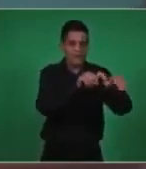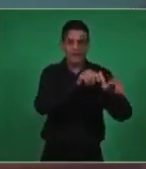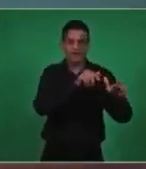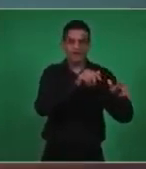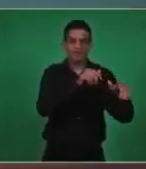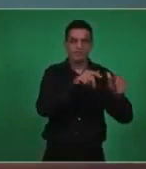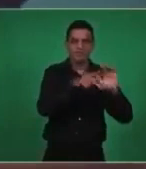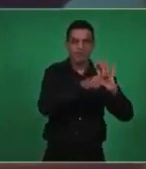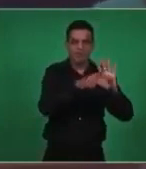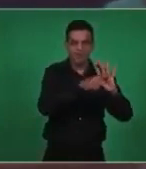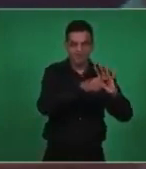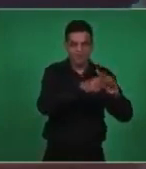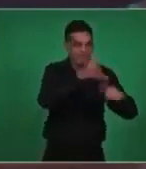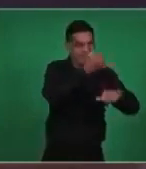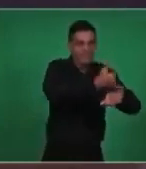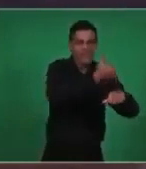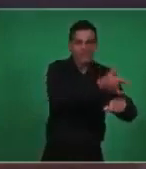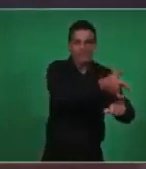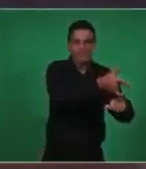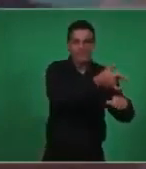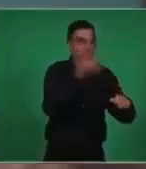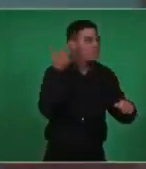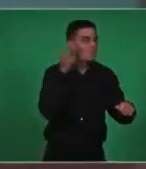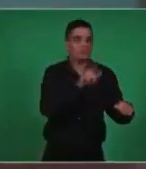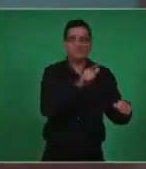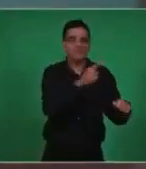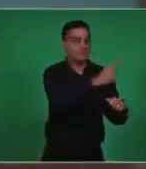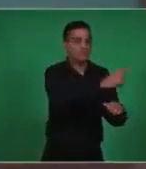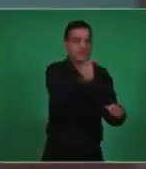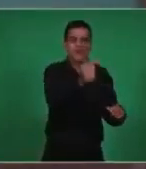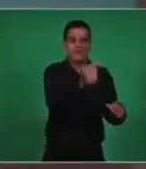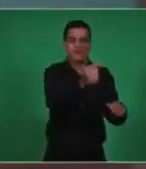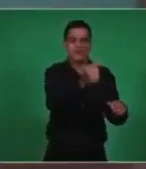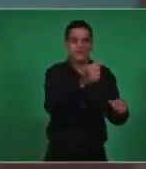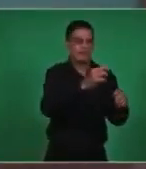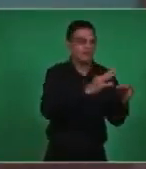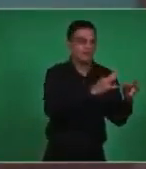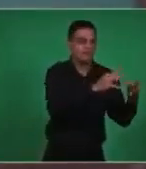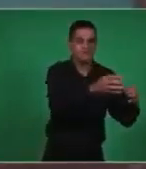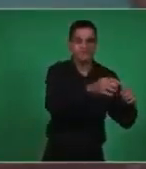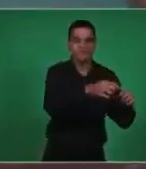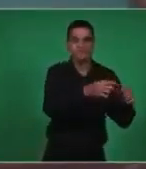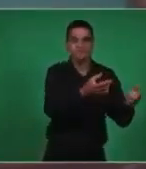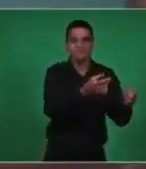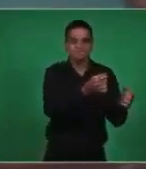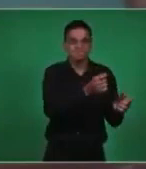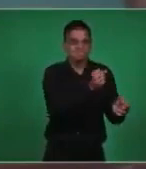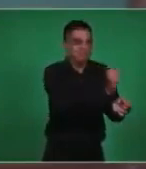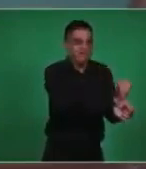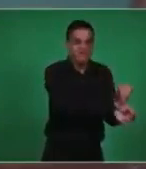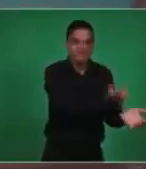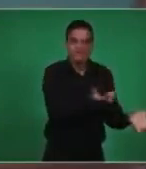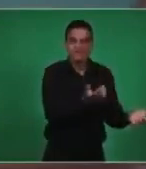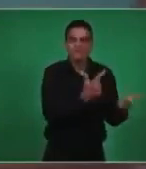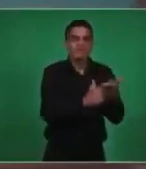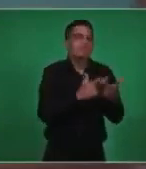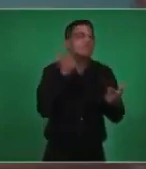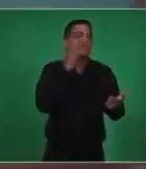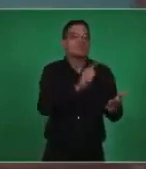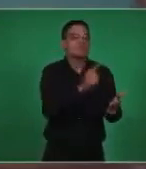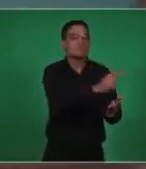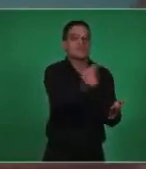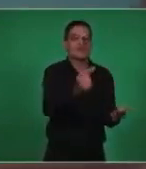chariots, the steel chariots. When the 900 chariots came down the mounts, it was impossible to overcome this